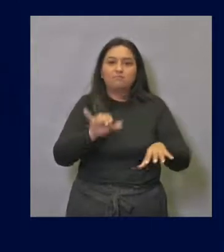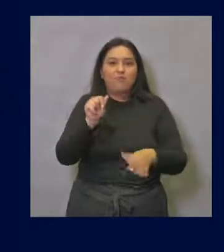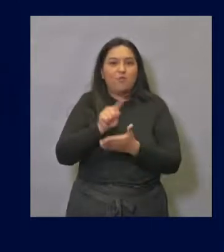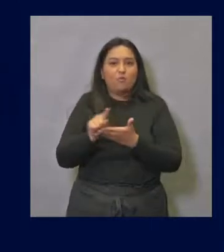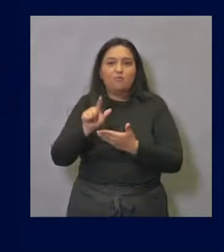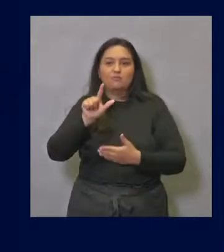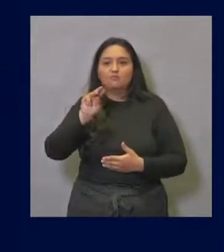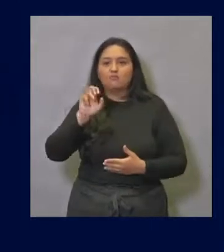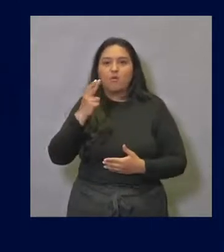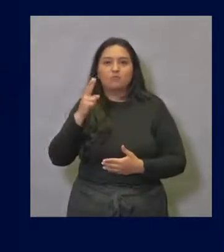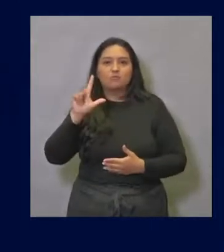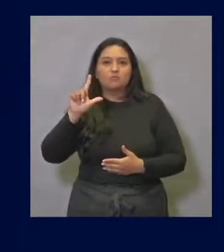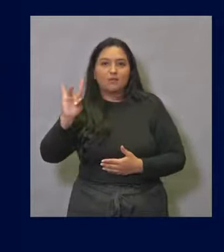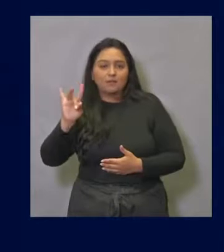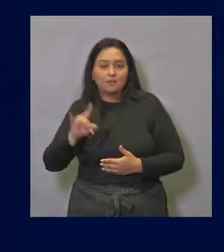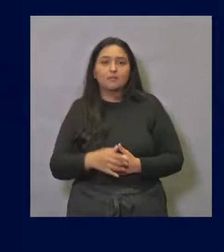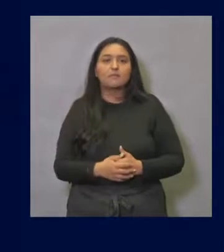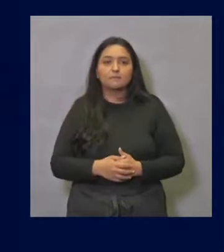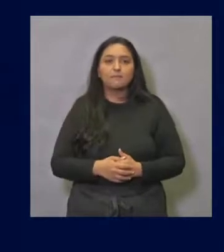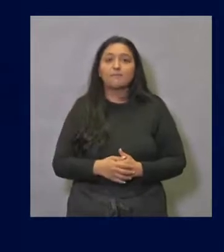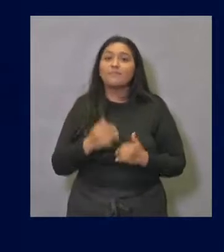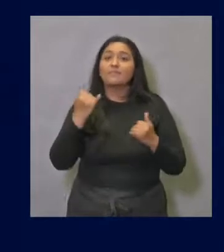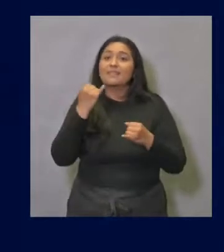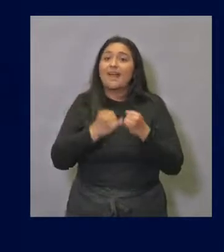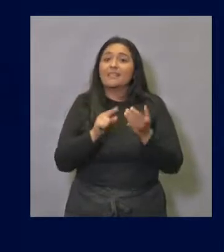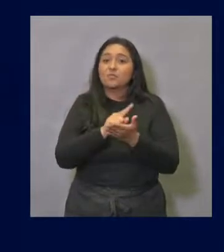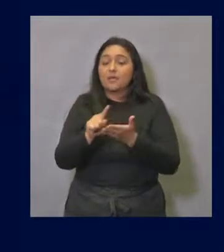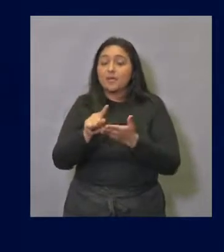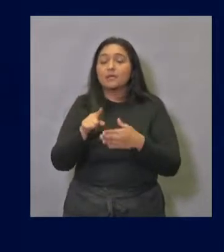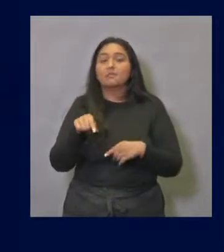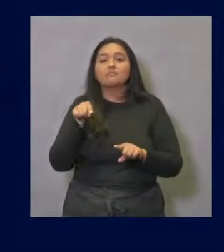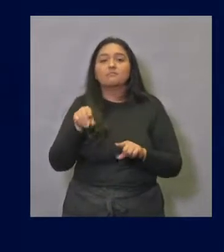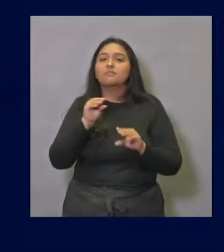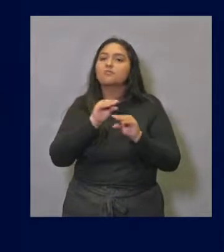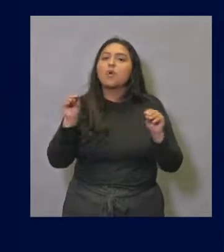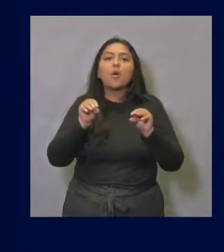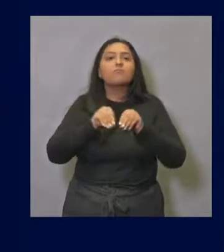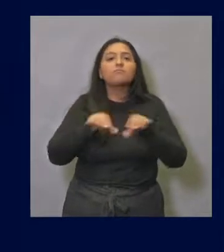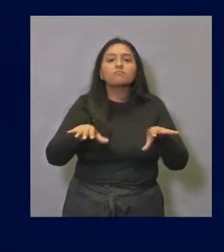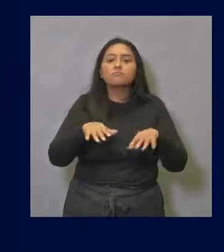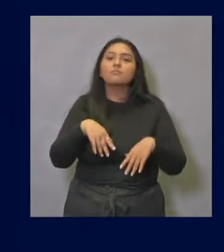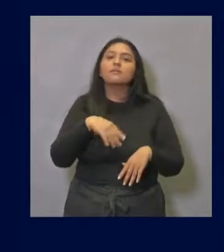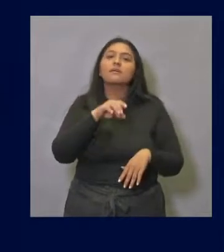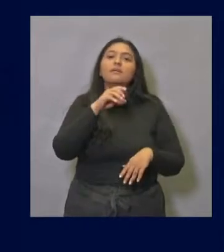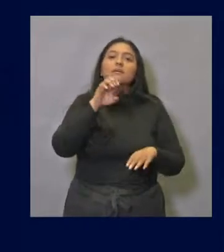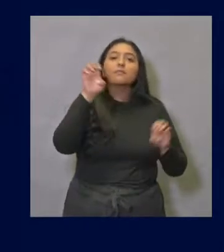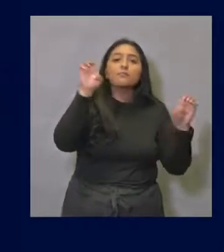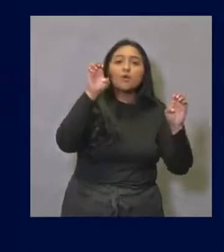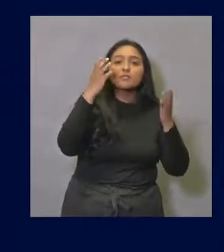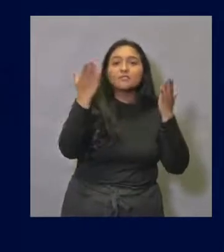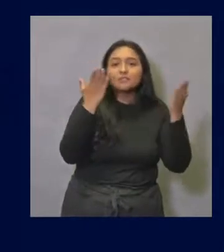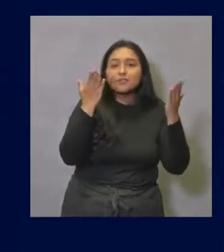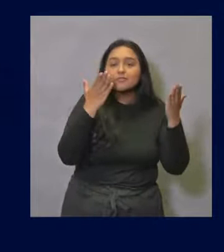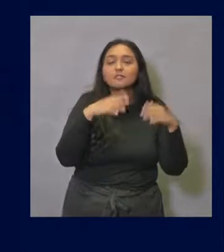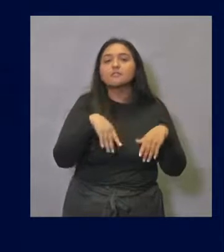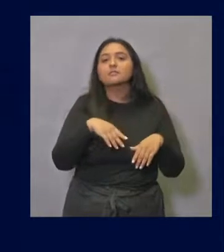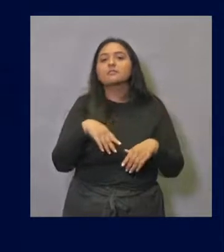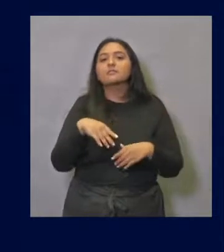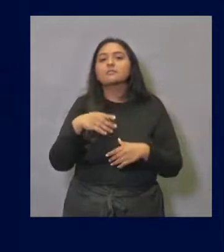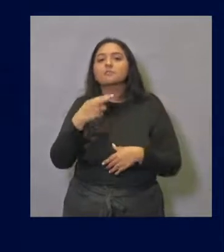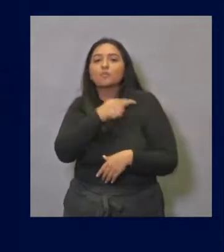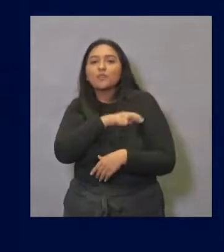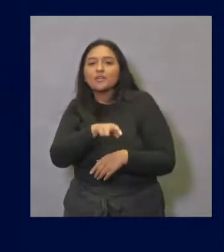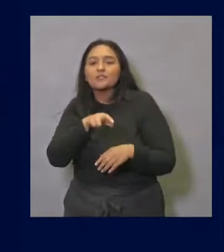no reported outbreaks for that last week in places of worship, fire and EMS settings, and correctional settings.